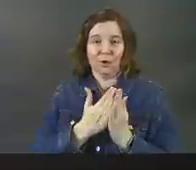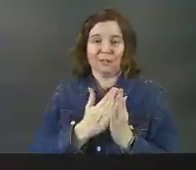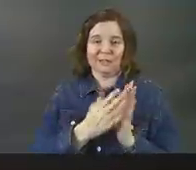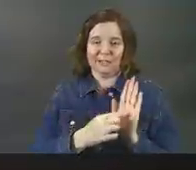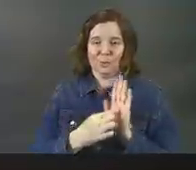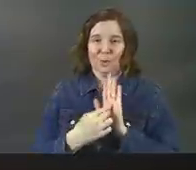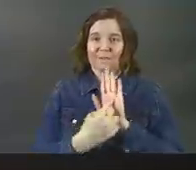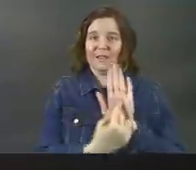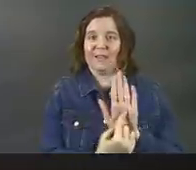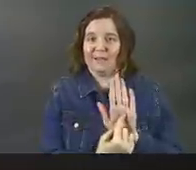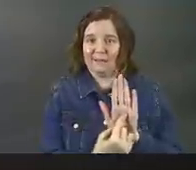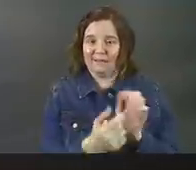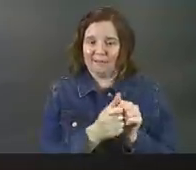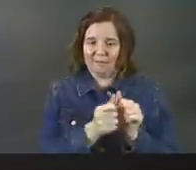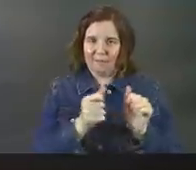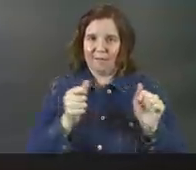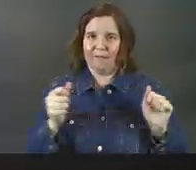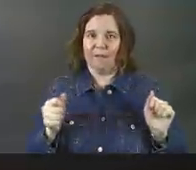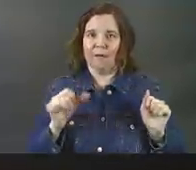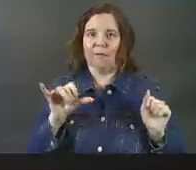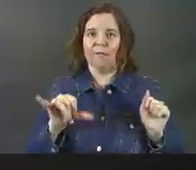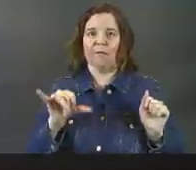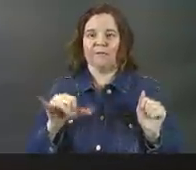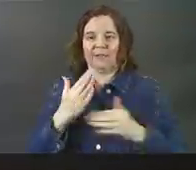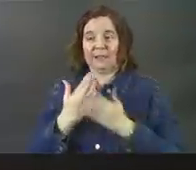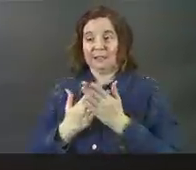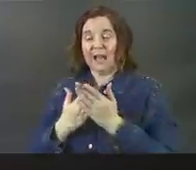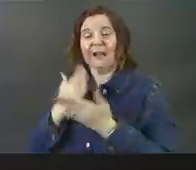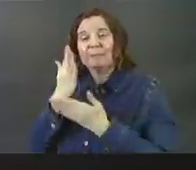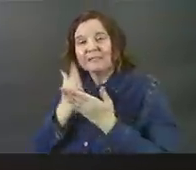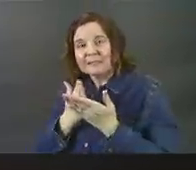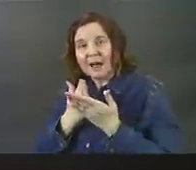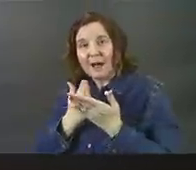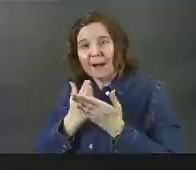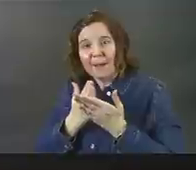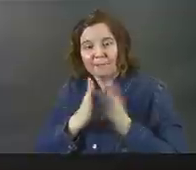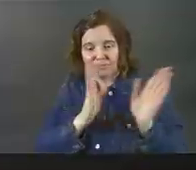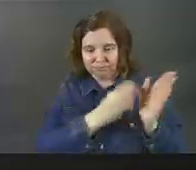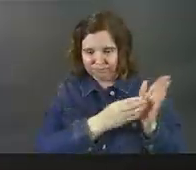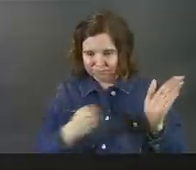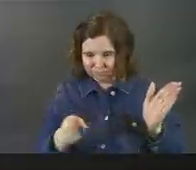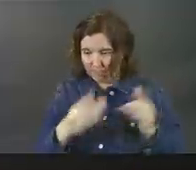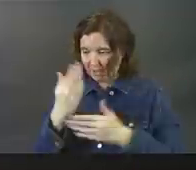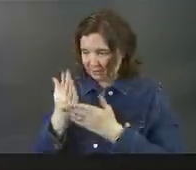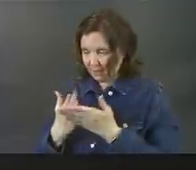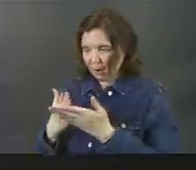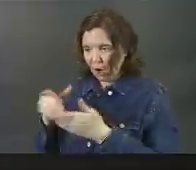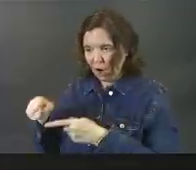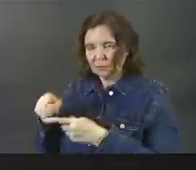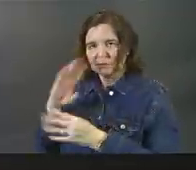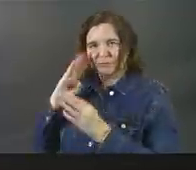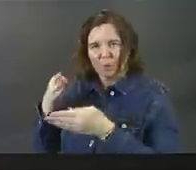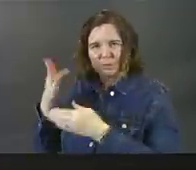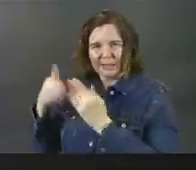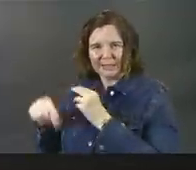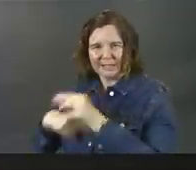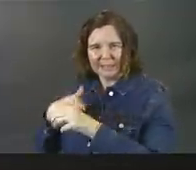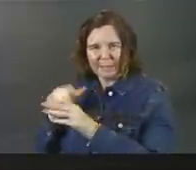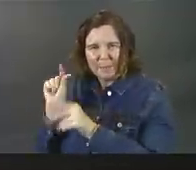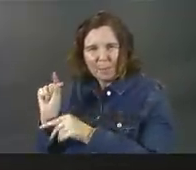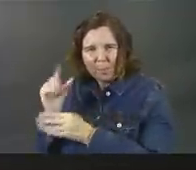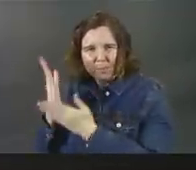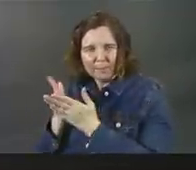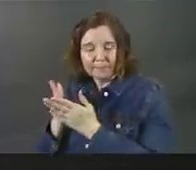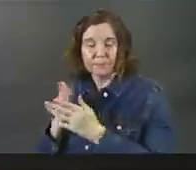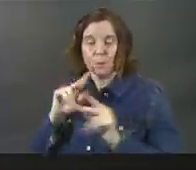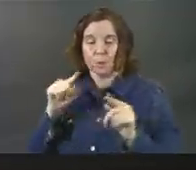a revealing, that has some sections that are about the end times, okay? So how should we read the book? How should we handle it? So we're going to look at